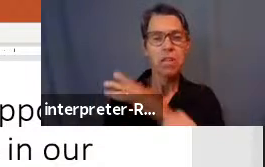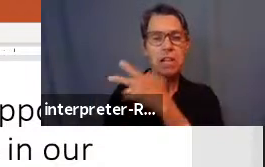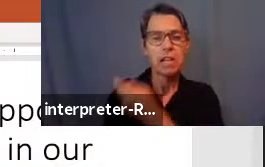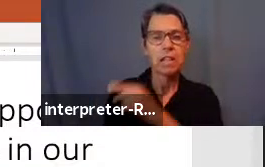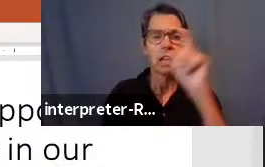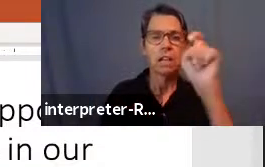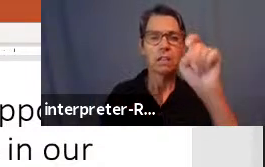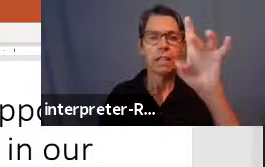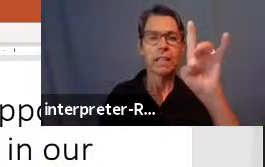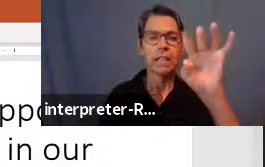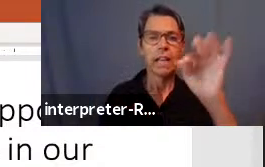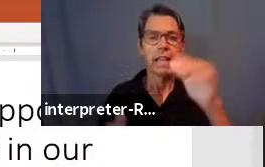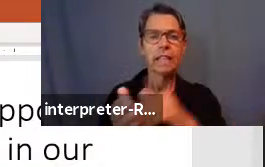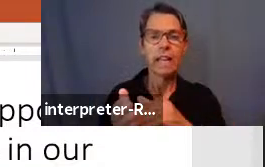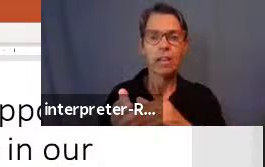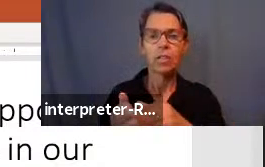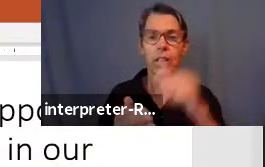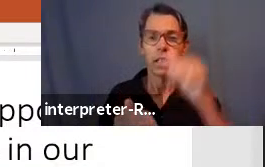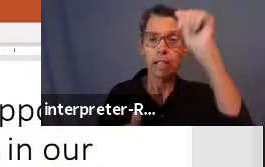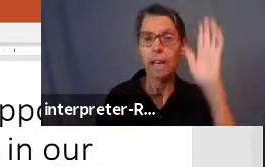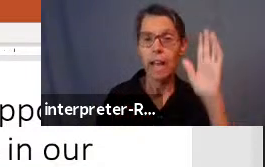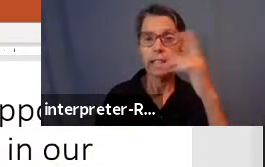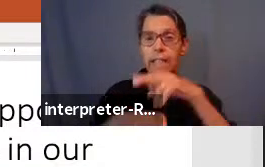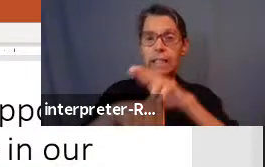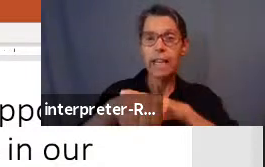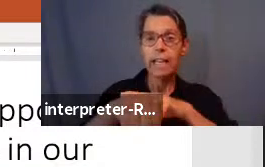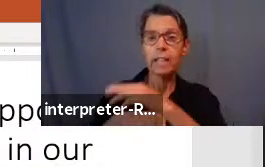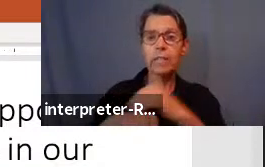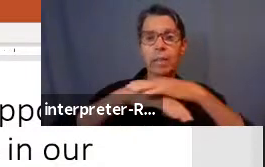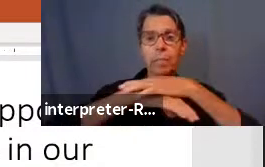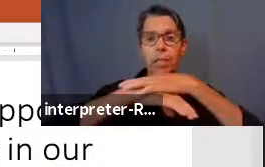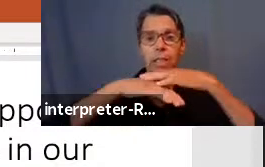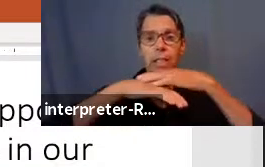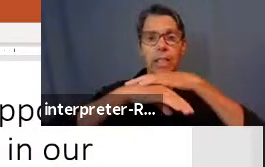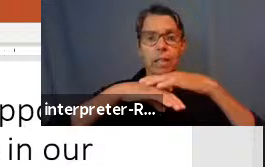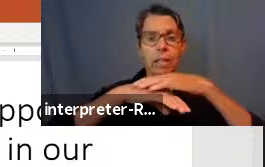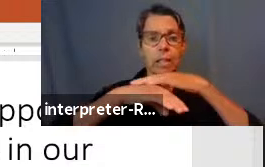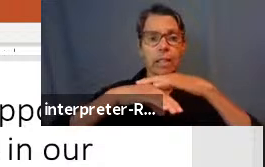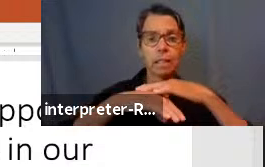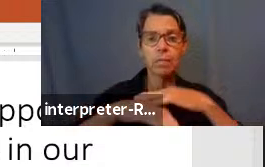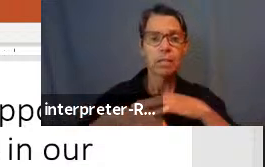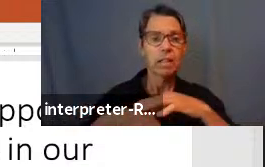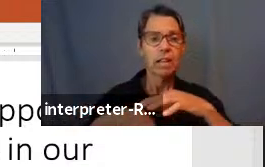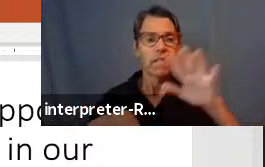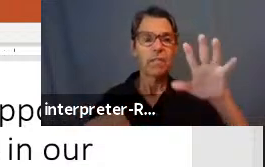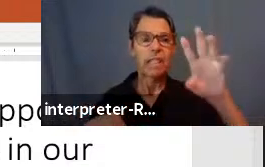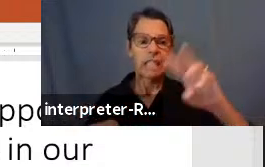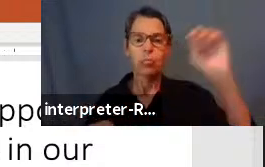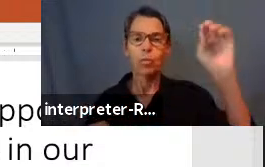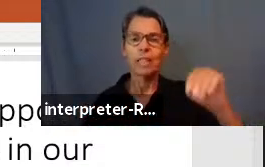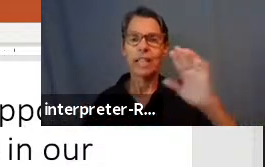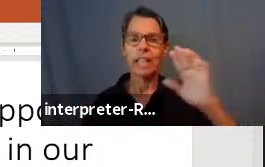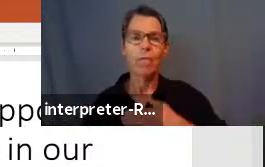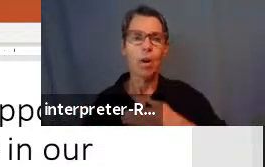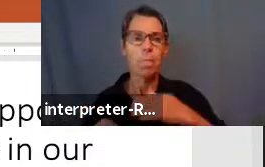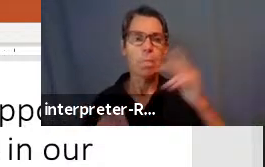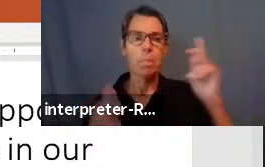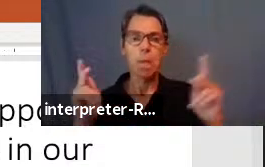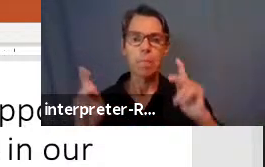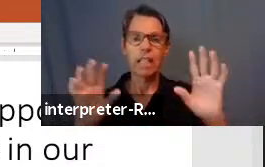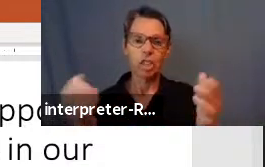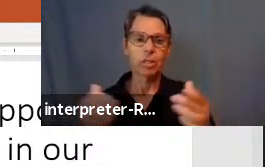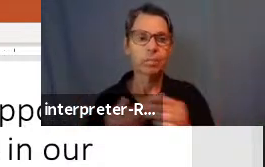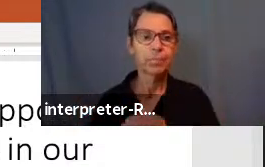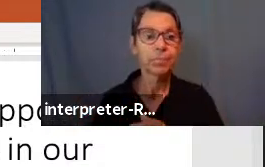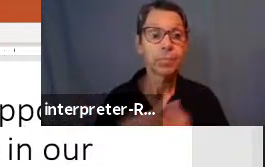189,000 American Indians and Alaska Natives, about 56% of what we call our user population. Here in the state of Kansas,